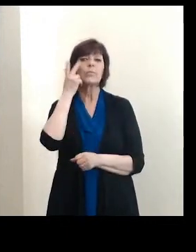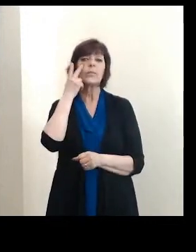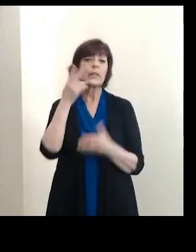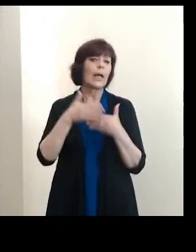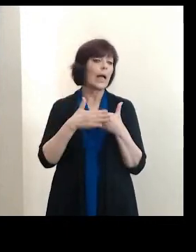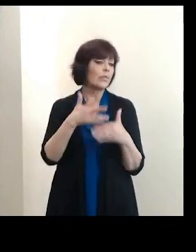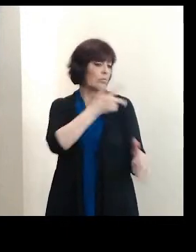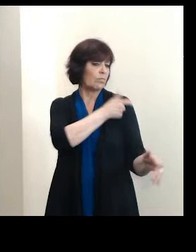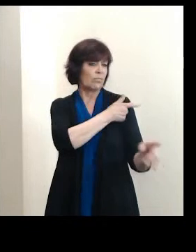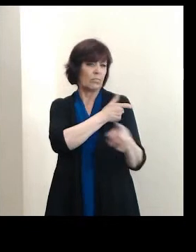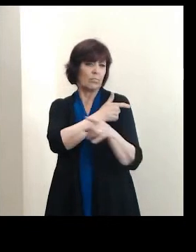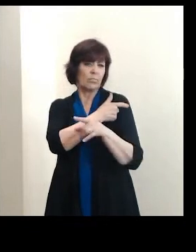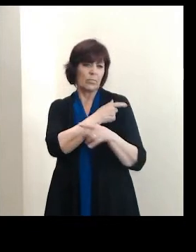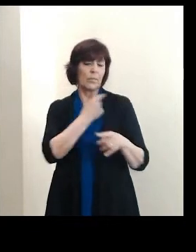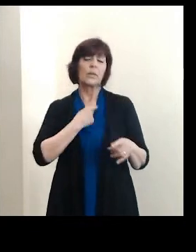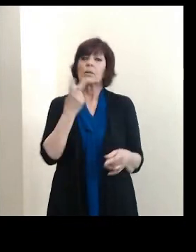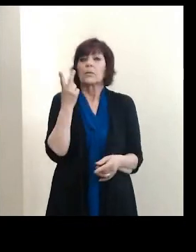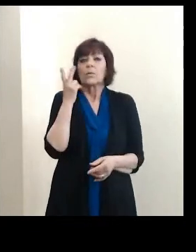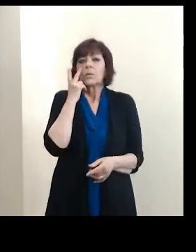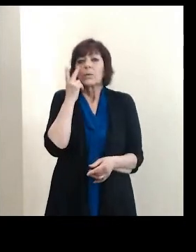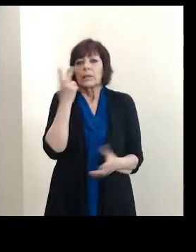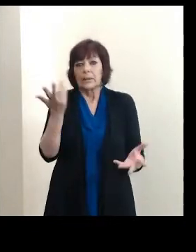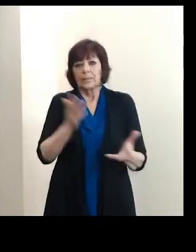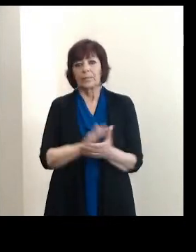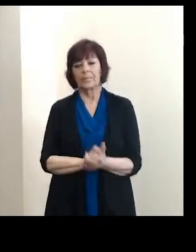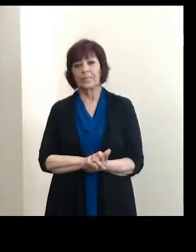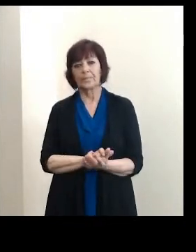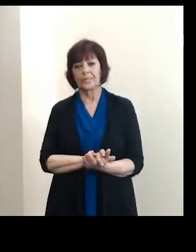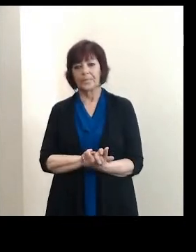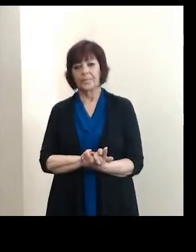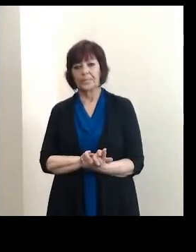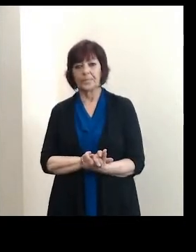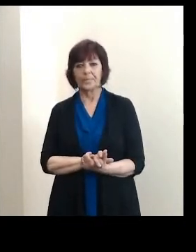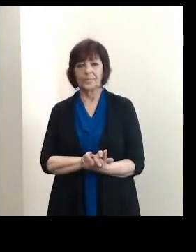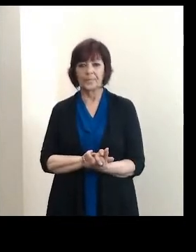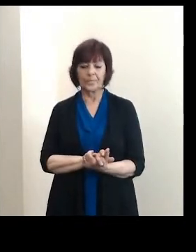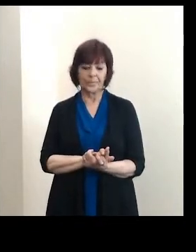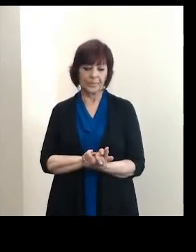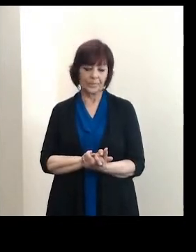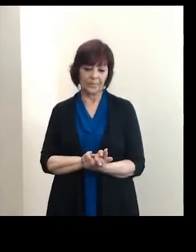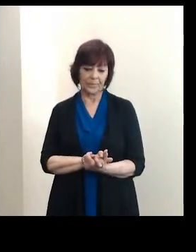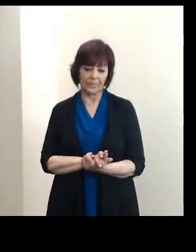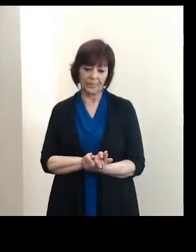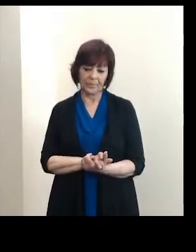been able to vaccinate a significant portion of the youth population, hopefully by summer.